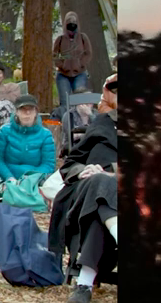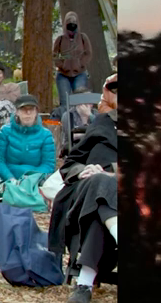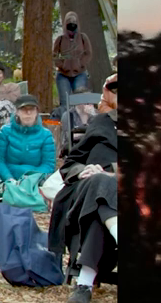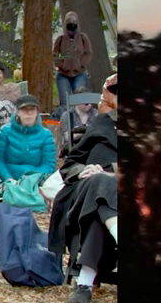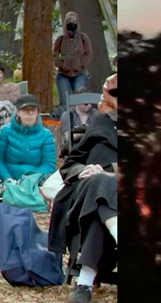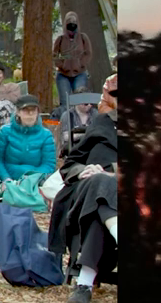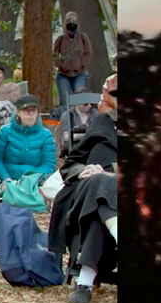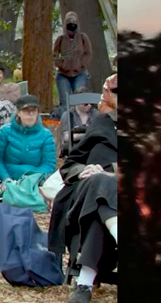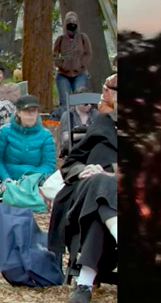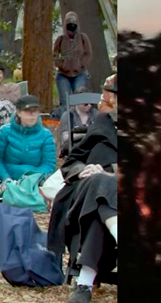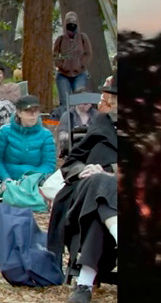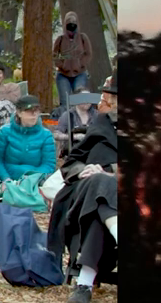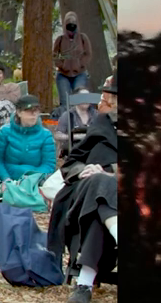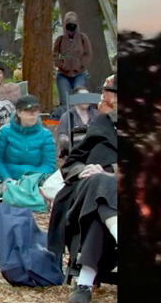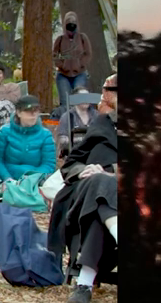Steve Moe.